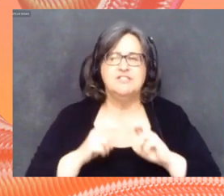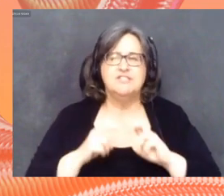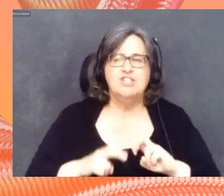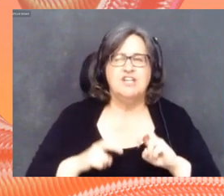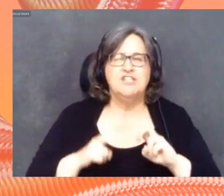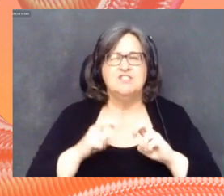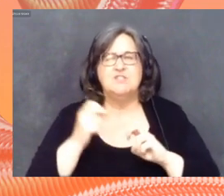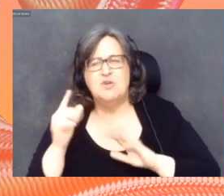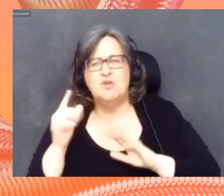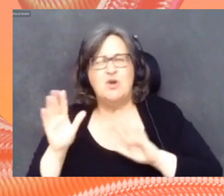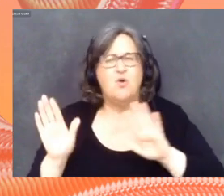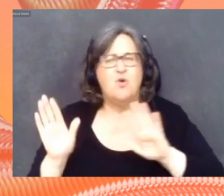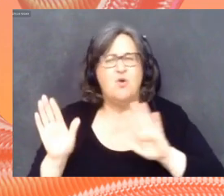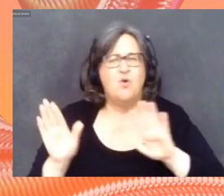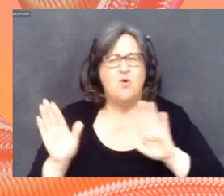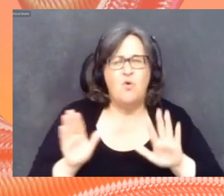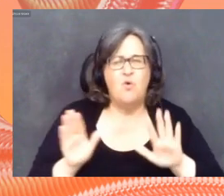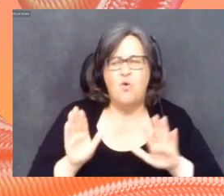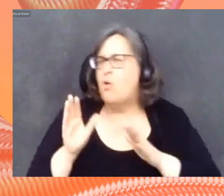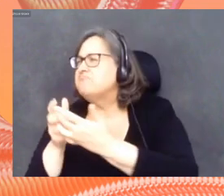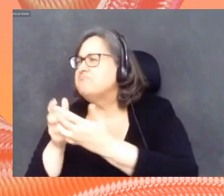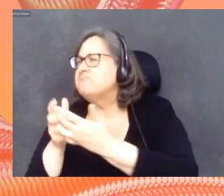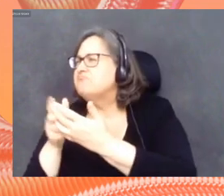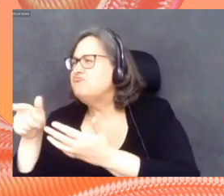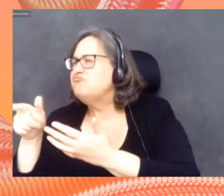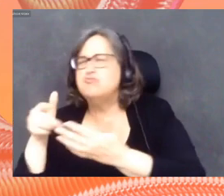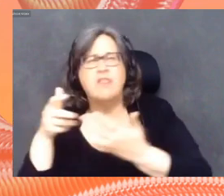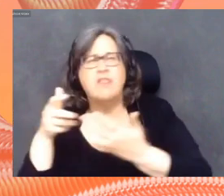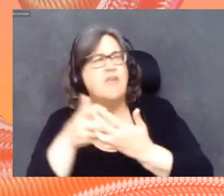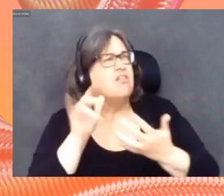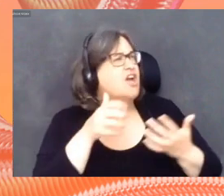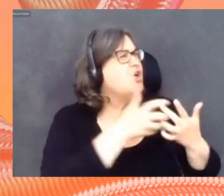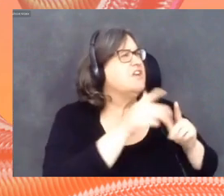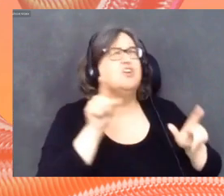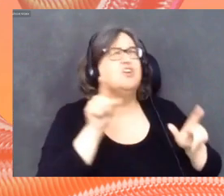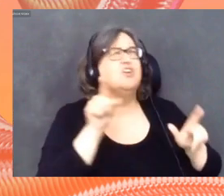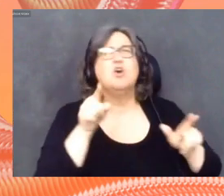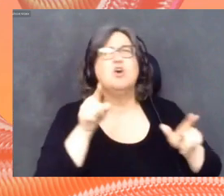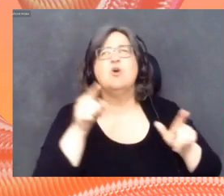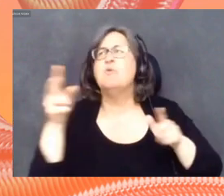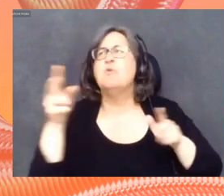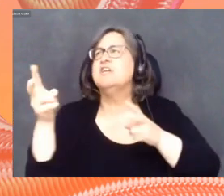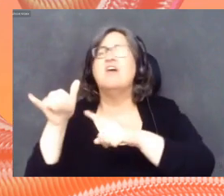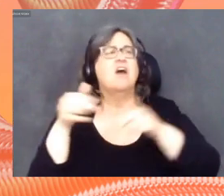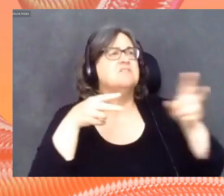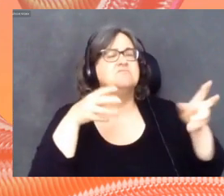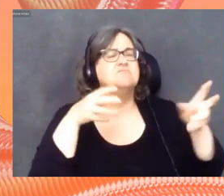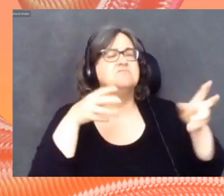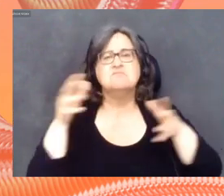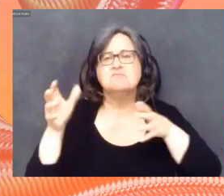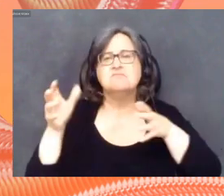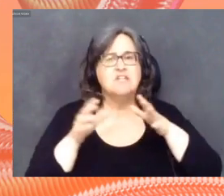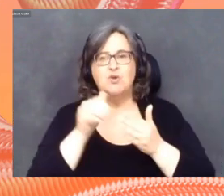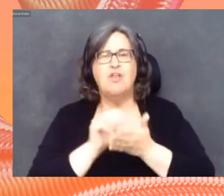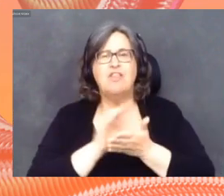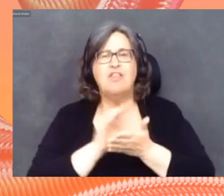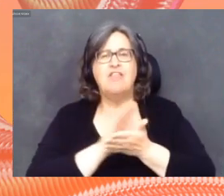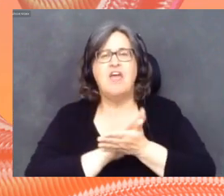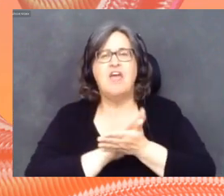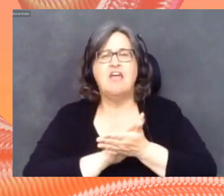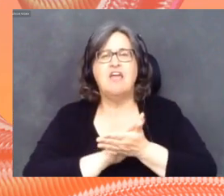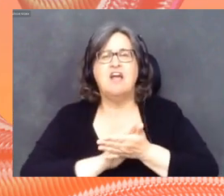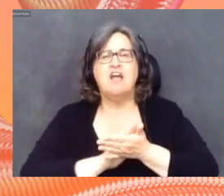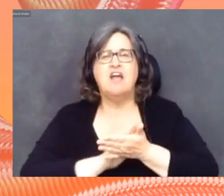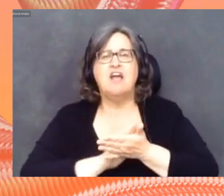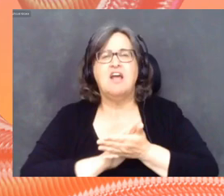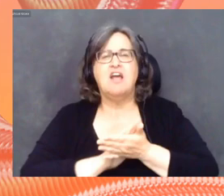oh, okay, that goes really well there and that goes there. And like, there's a stitch from that. And it's doing all of that cleansing